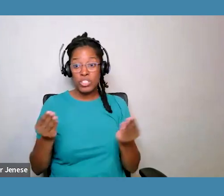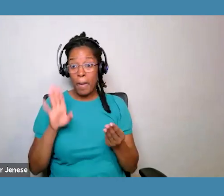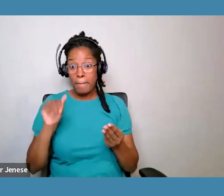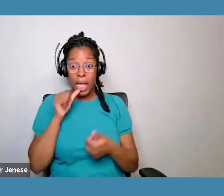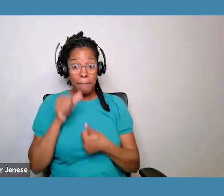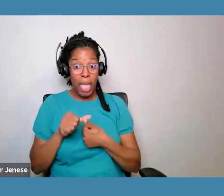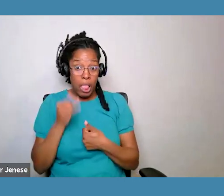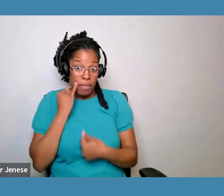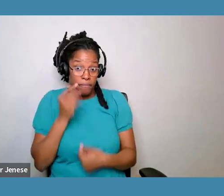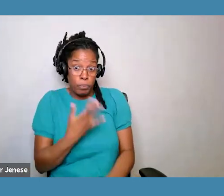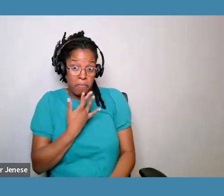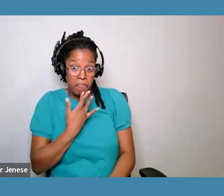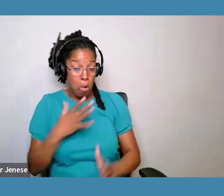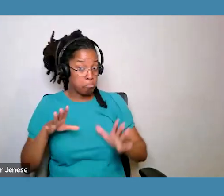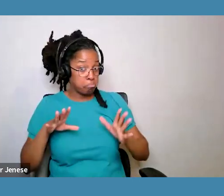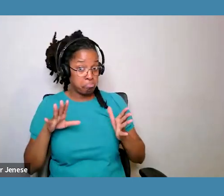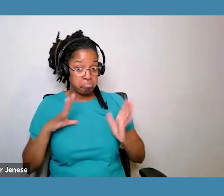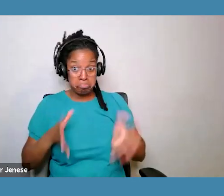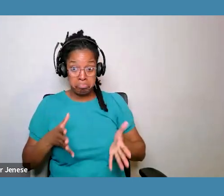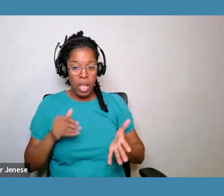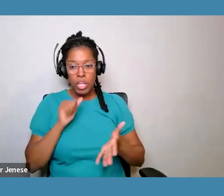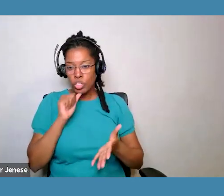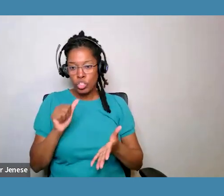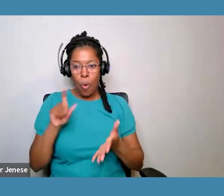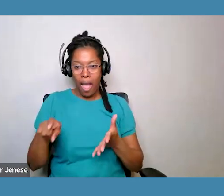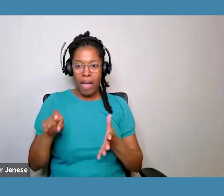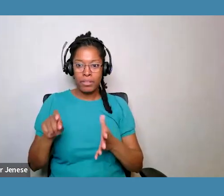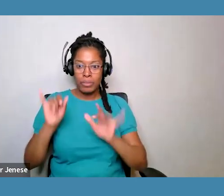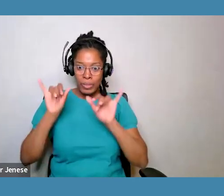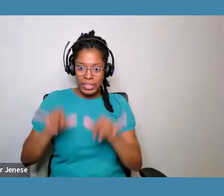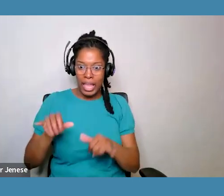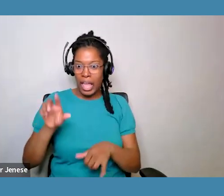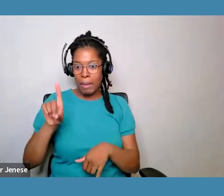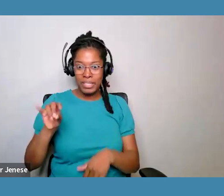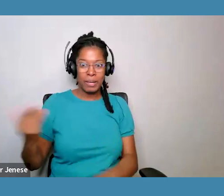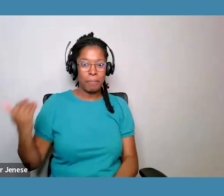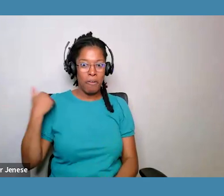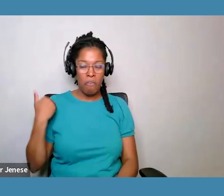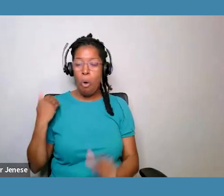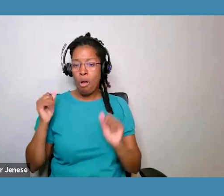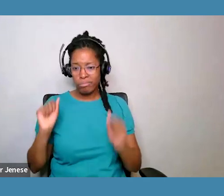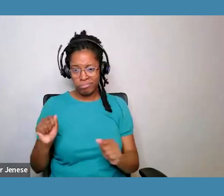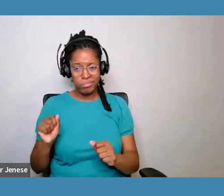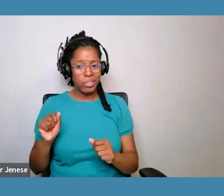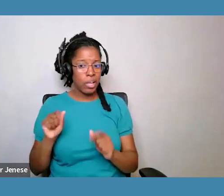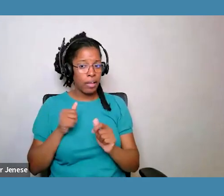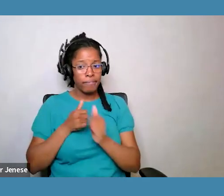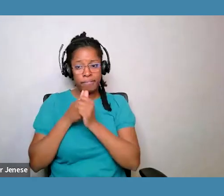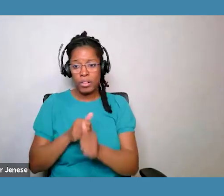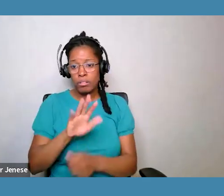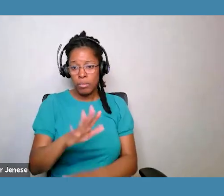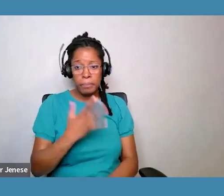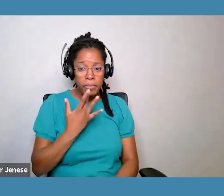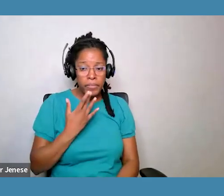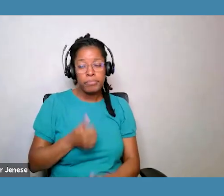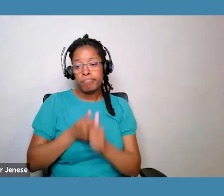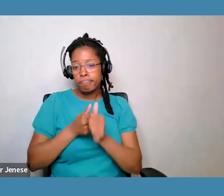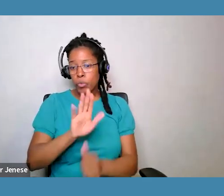that's your preference. You don't have to stick with what you used before. You can go by your own preference and your own